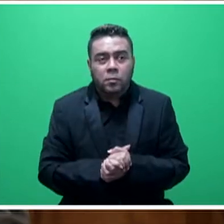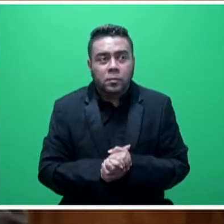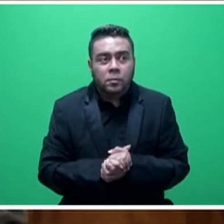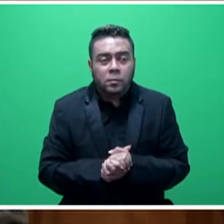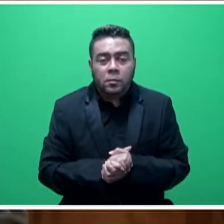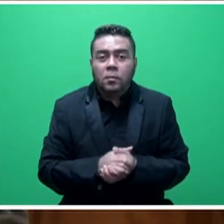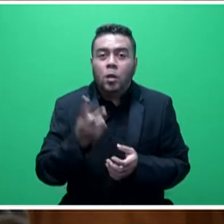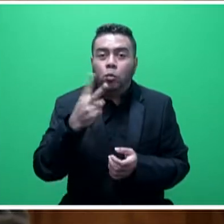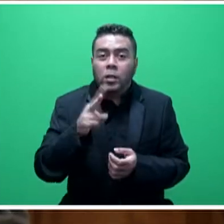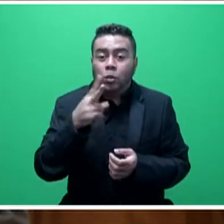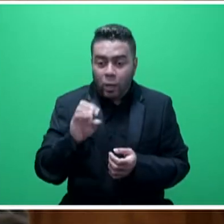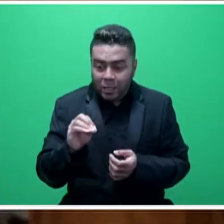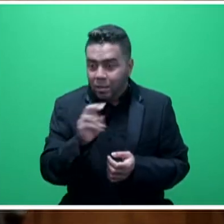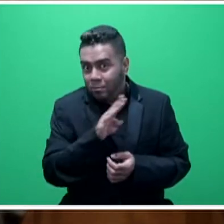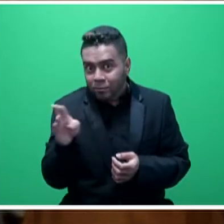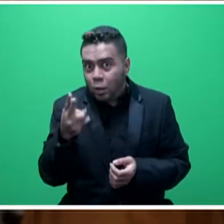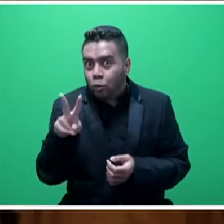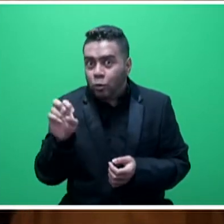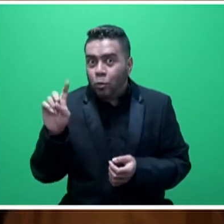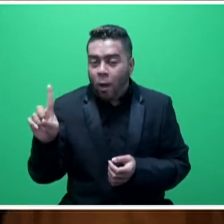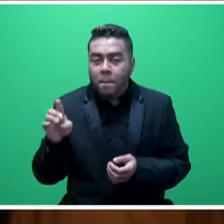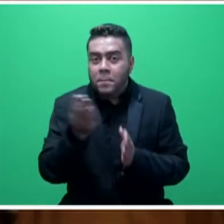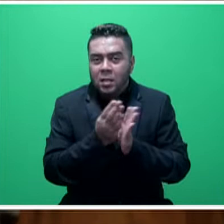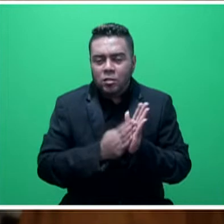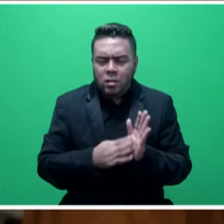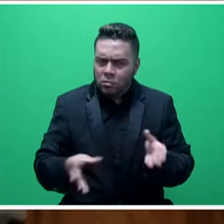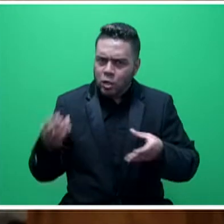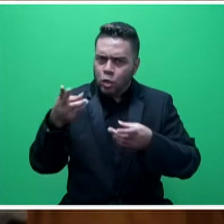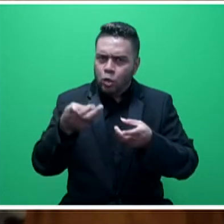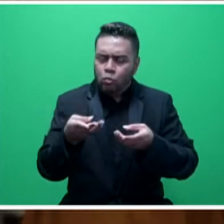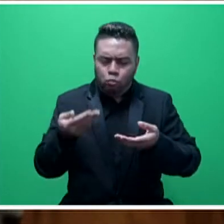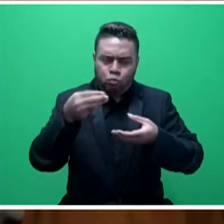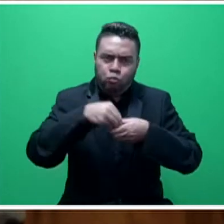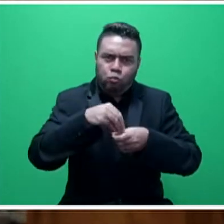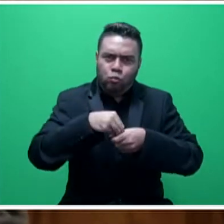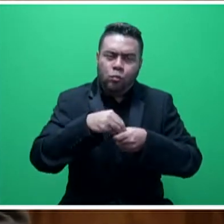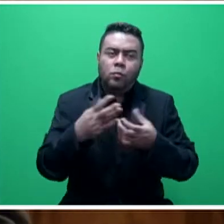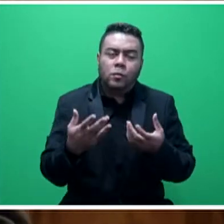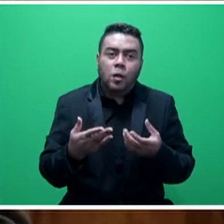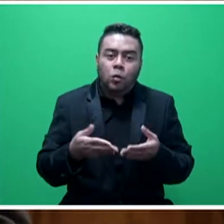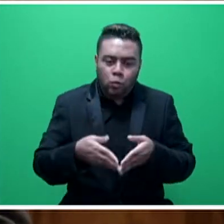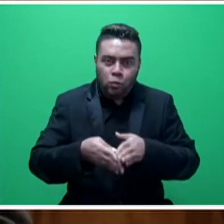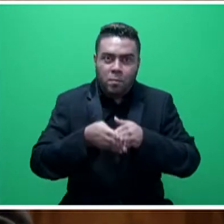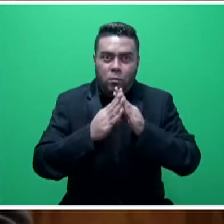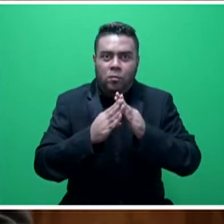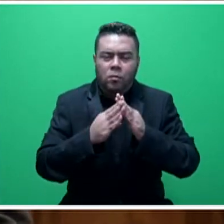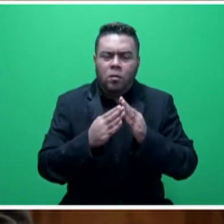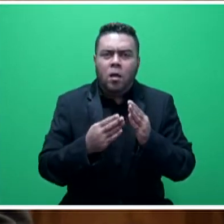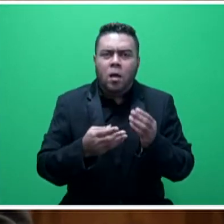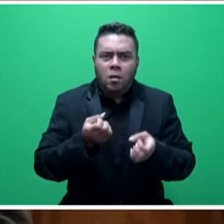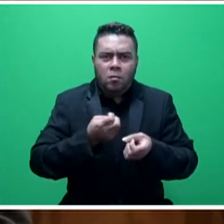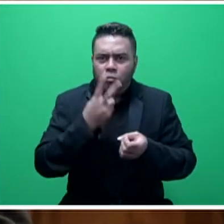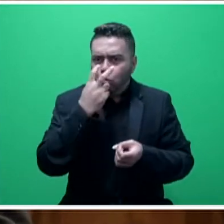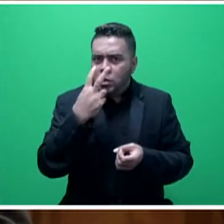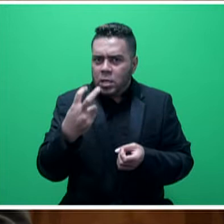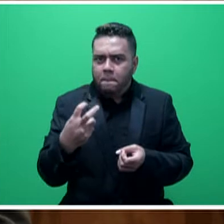the 2020-2021 budget also introduced bold taxations and custom tariff reductions to rebuild competitiveness of the tourism